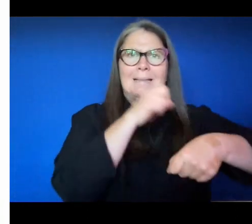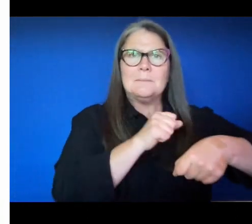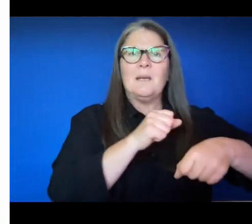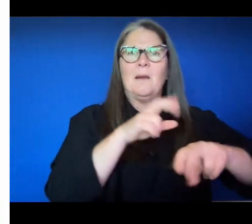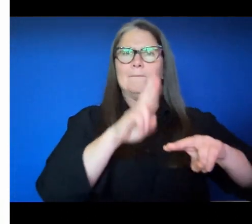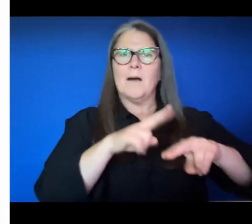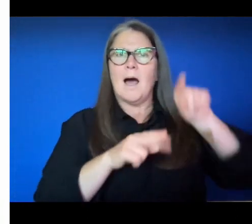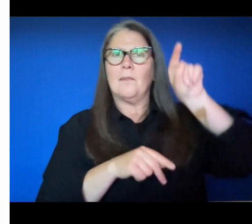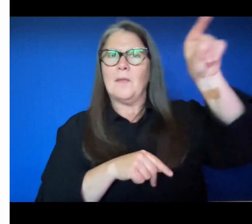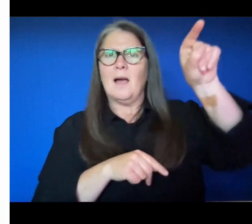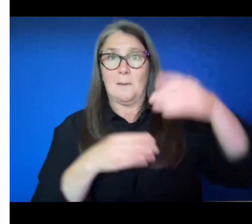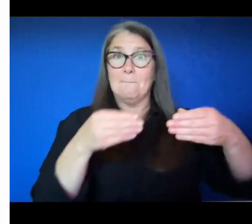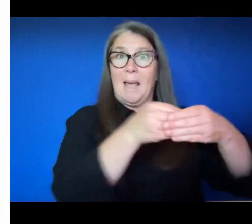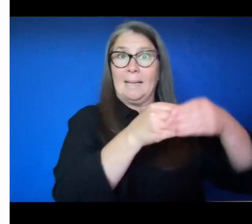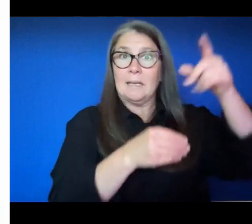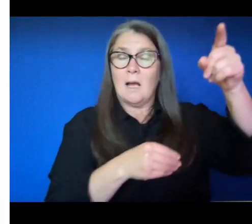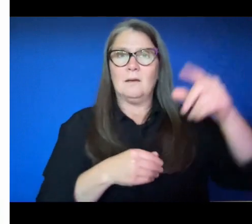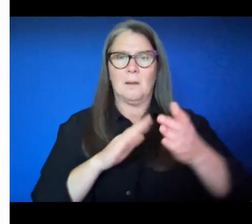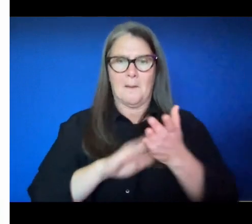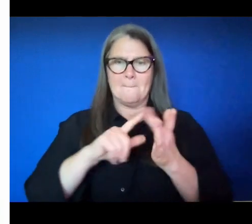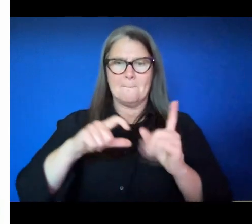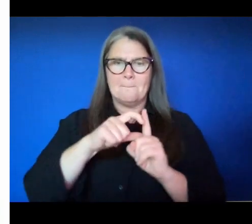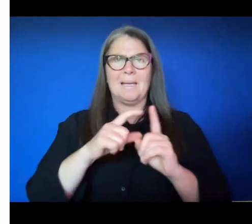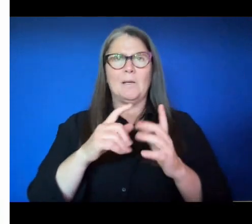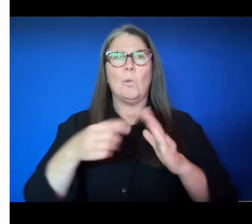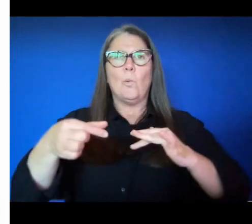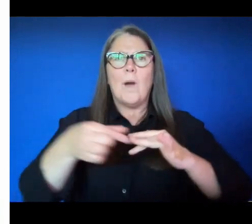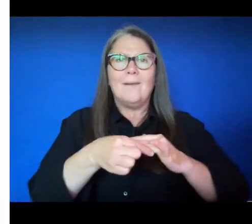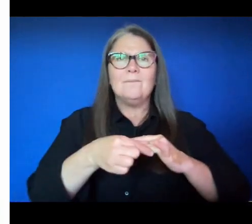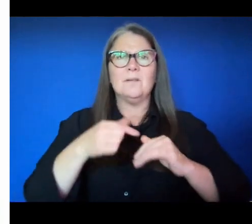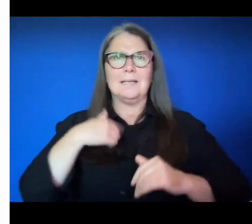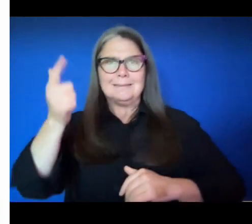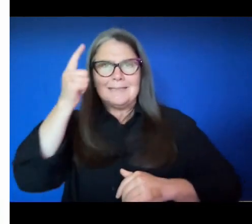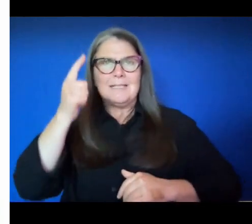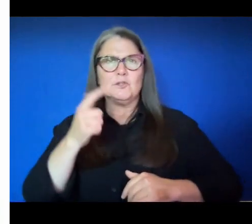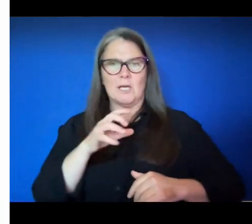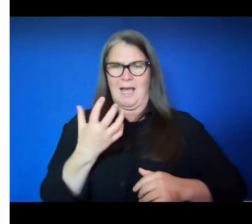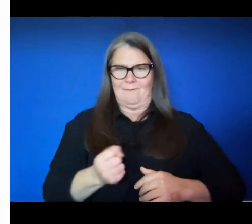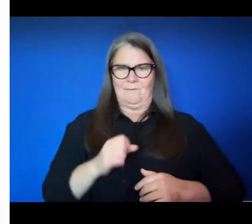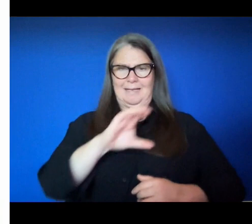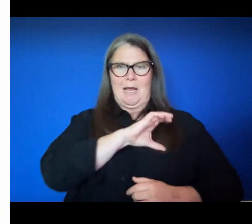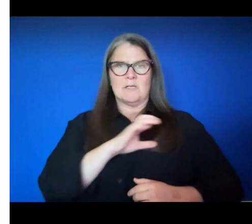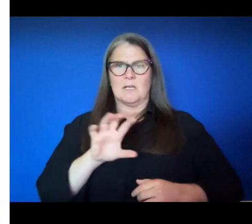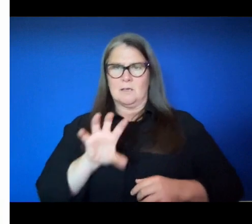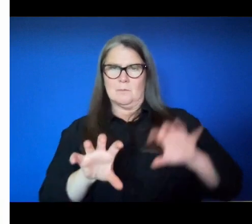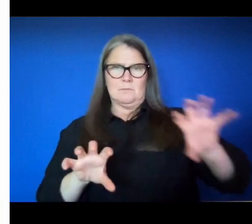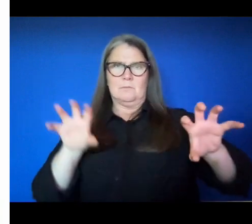the midwife, the teacher. So just trying to lay that out and think